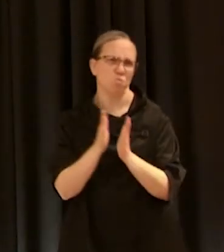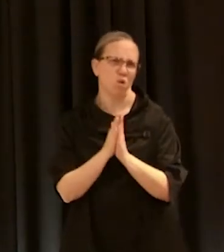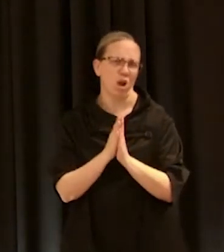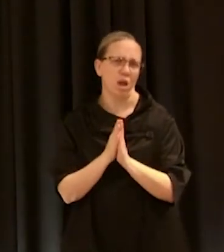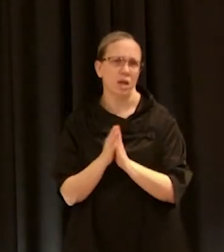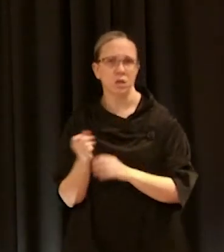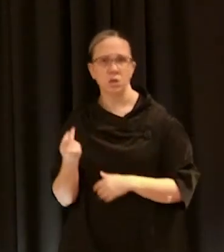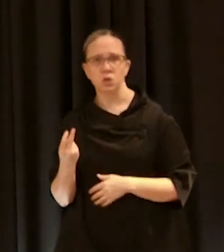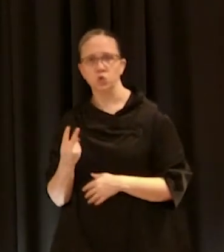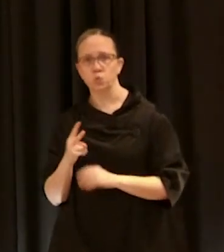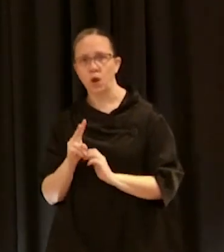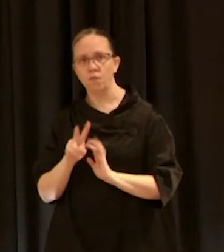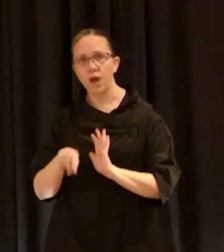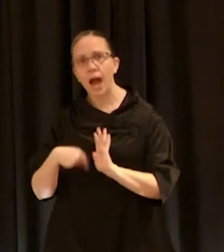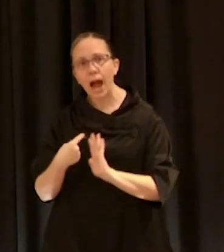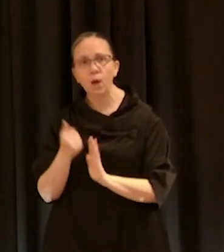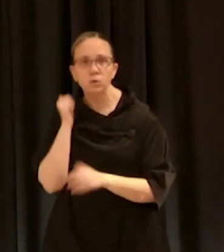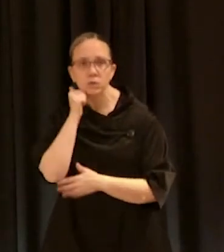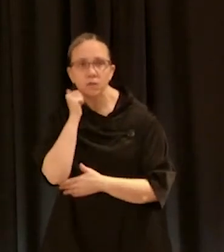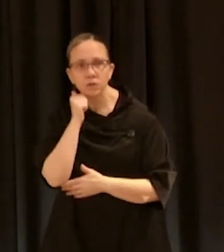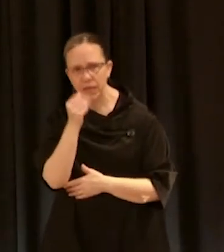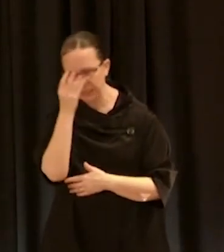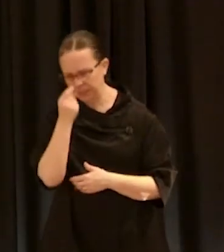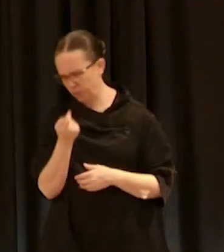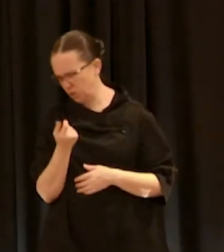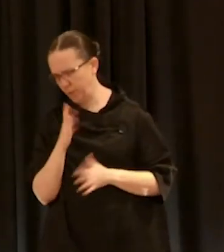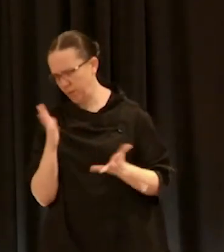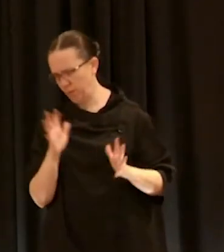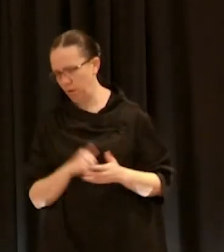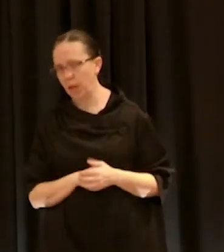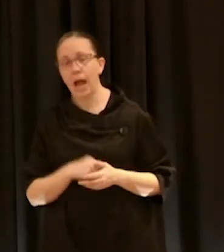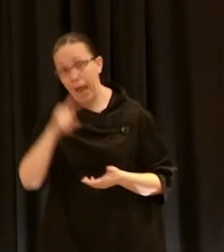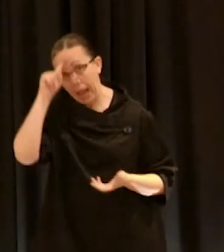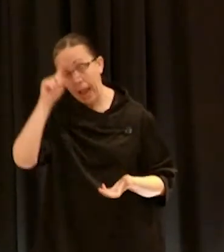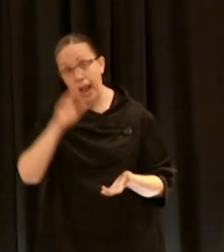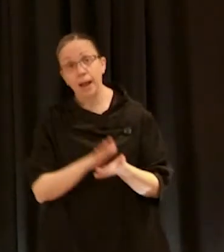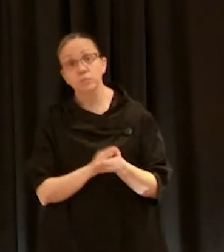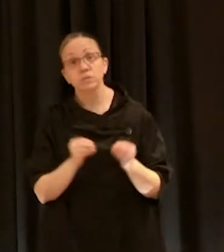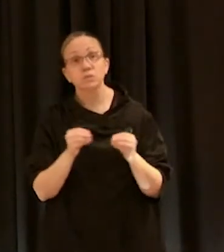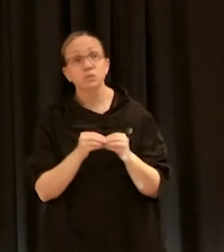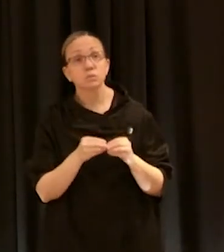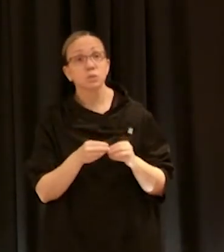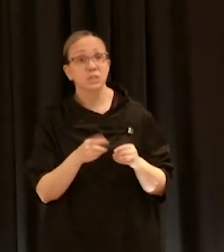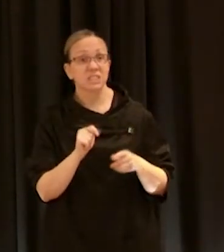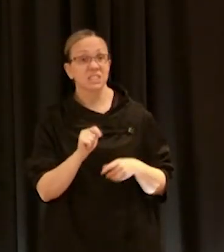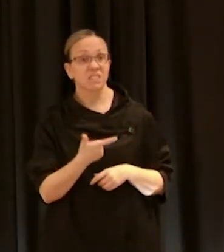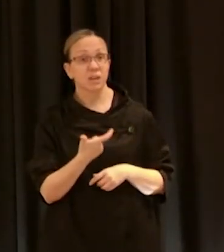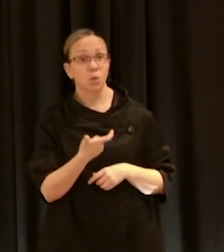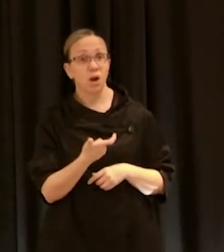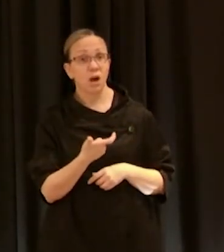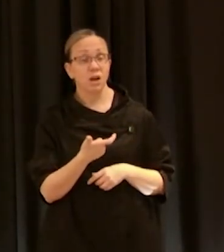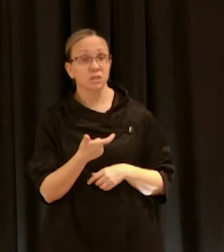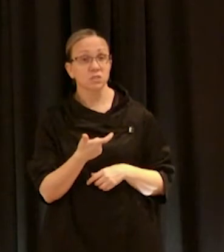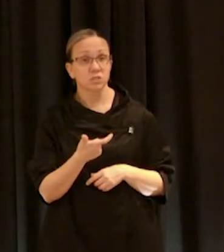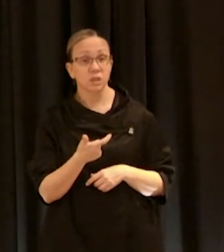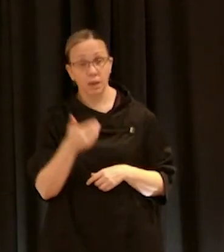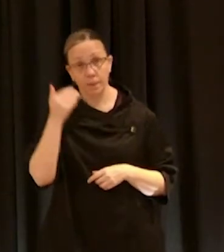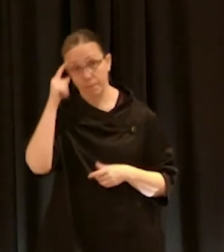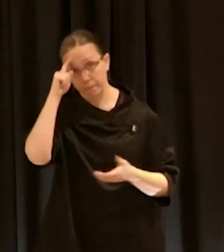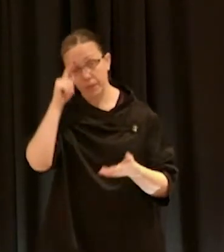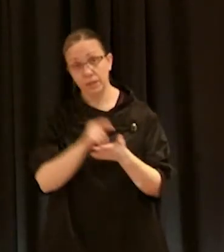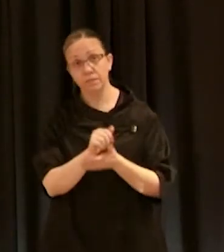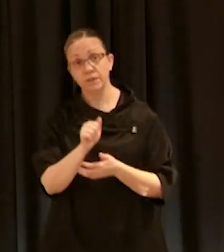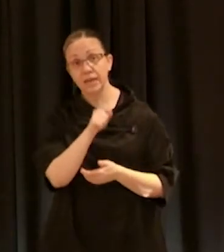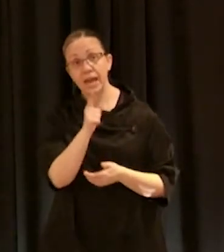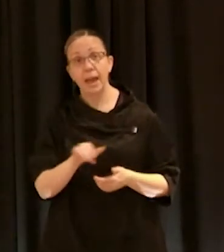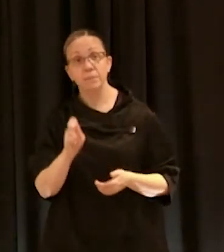the other 12 hours a day and they're just sleeping a little bit. I believe there's been more junk watched. I believe Netflix is broke. I believe